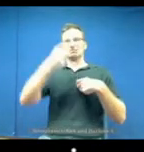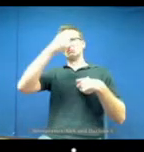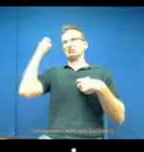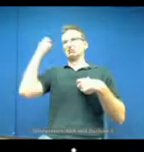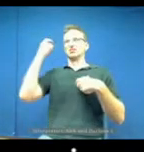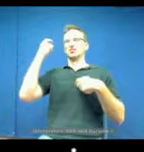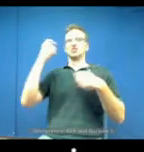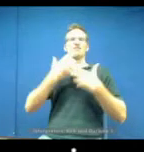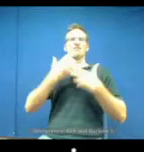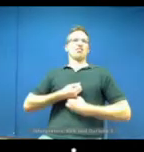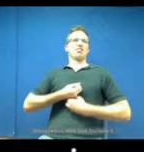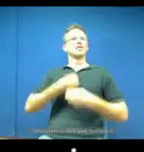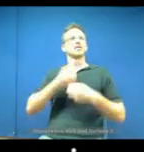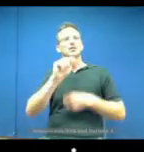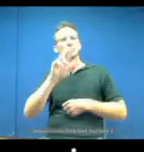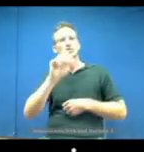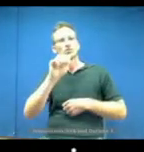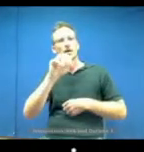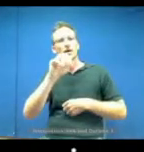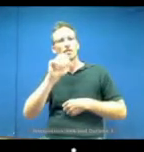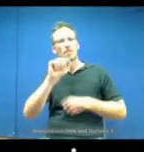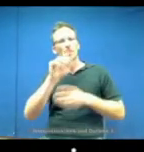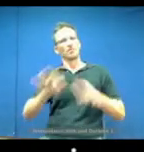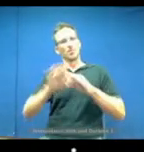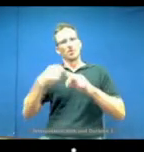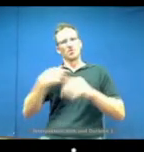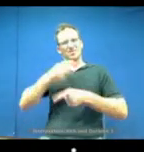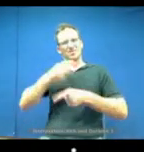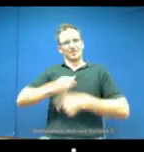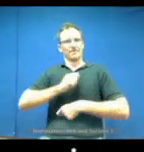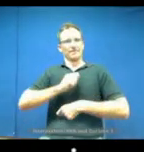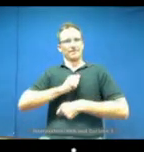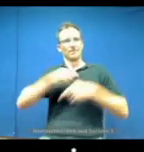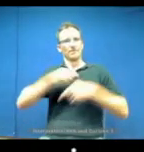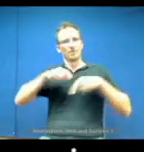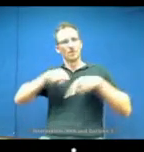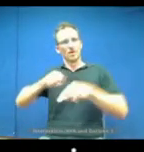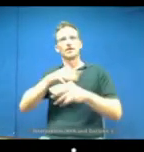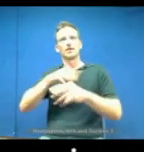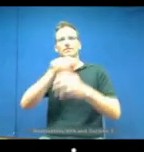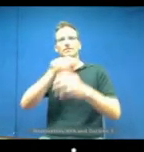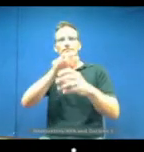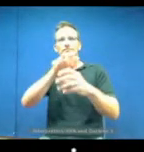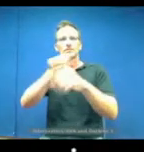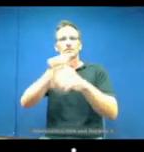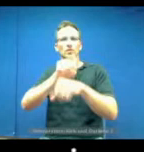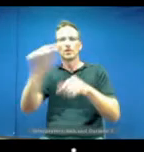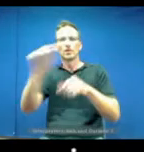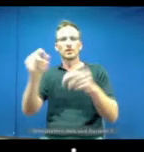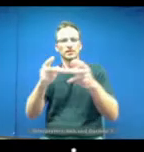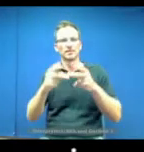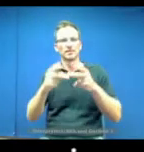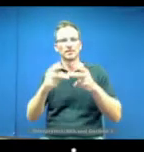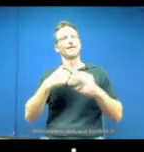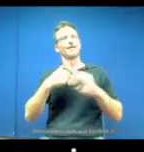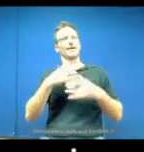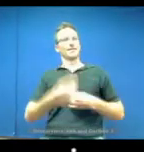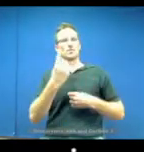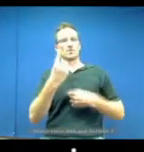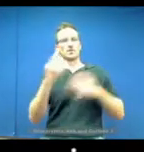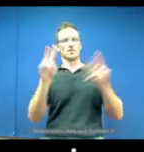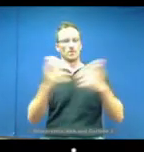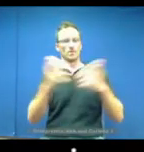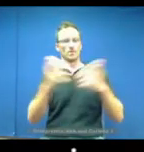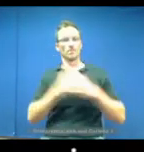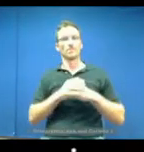setting. There's a quote that I read that I liked, and it said, the interpreters hold the key to the